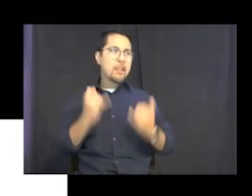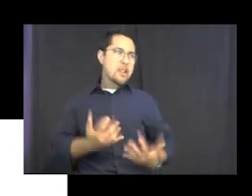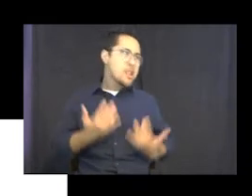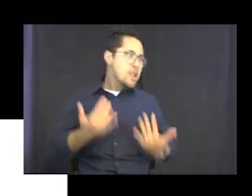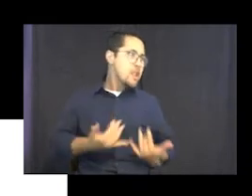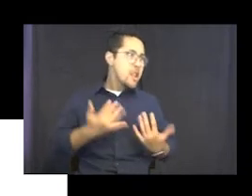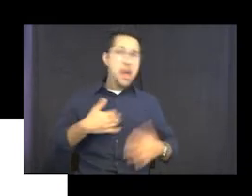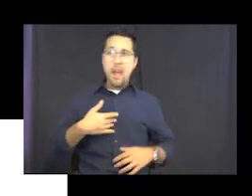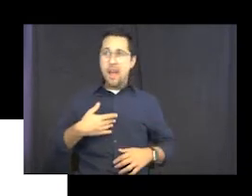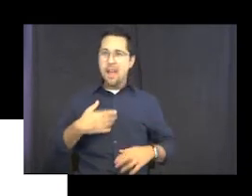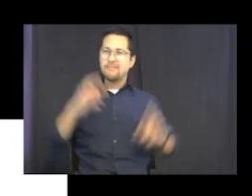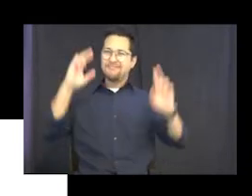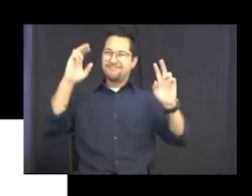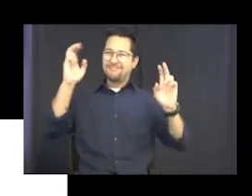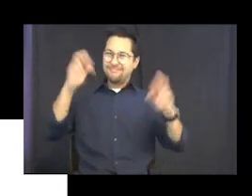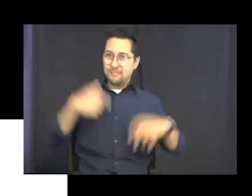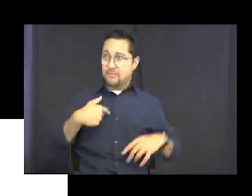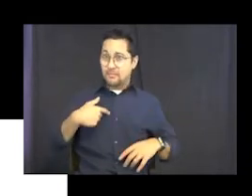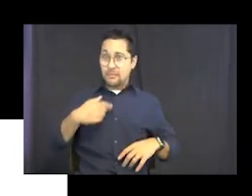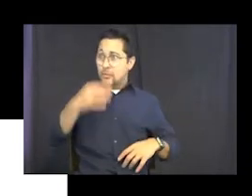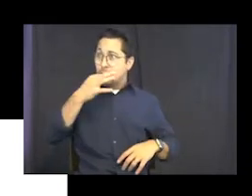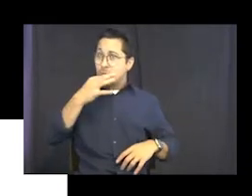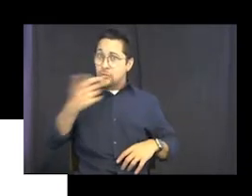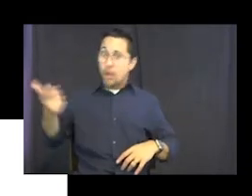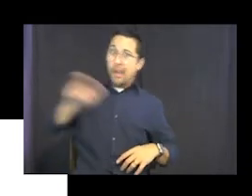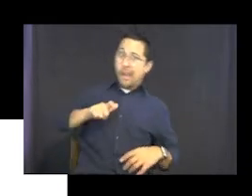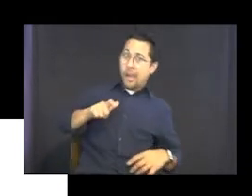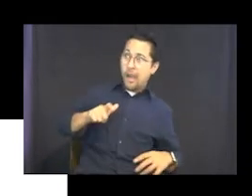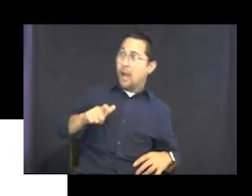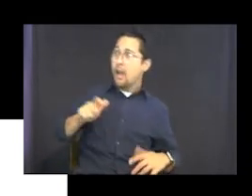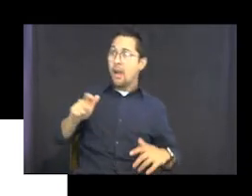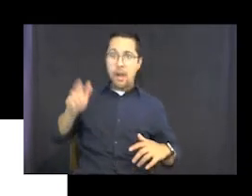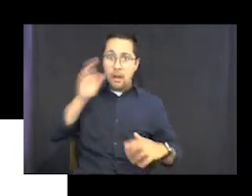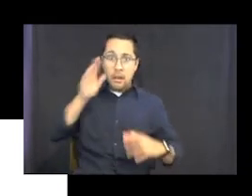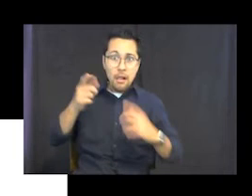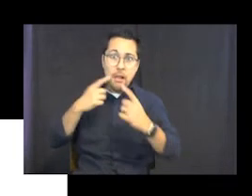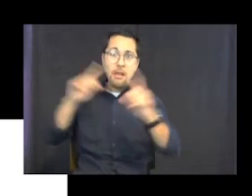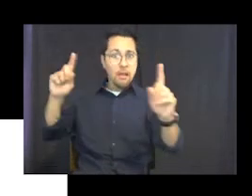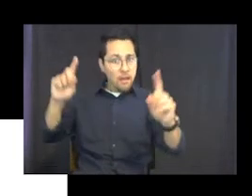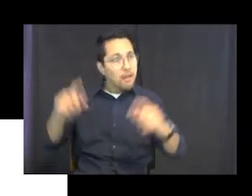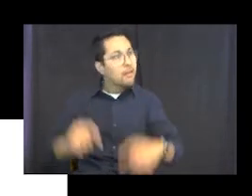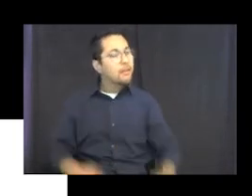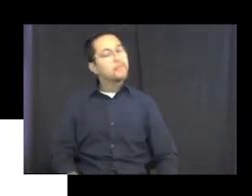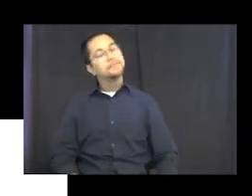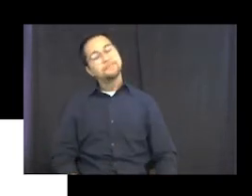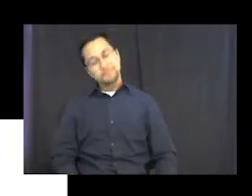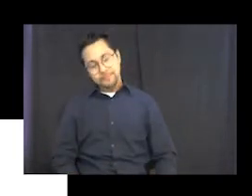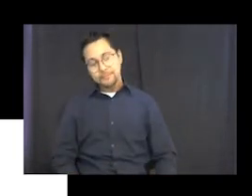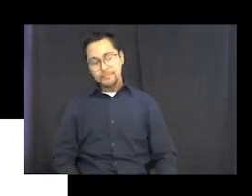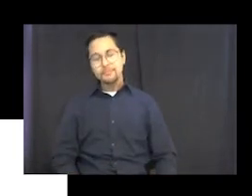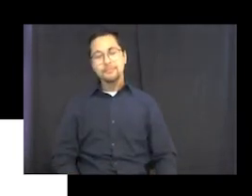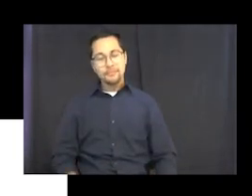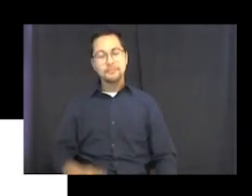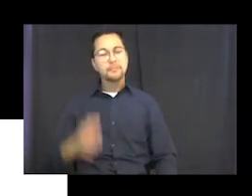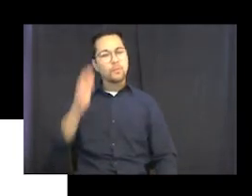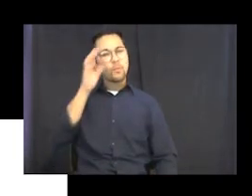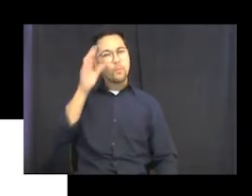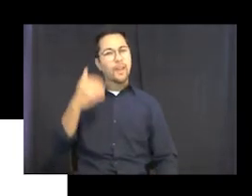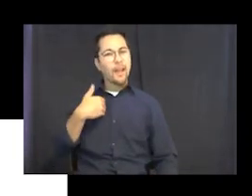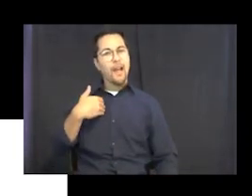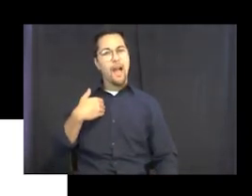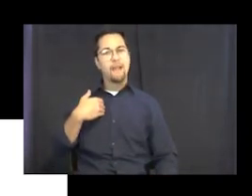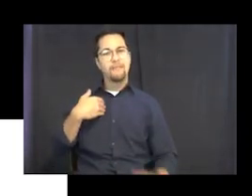name going to be called, and we're going to start finding solutions to the problem, that there is going to be an end in